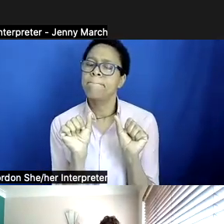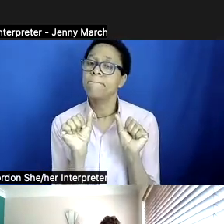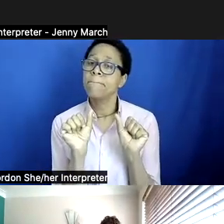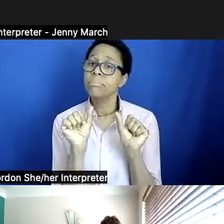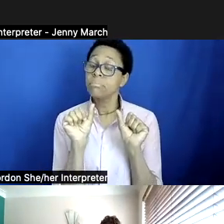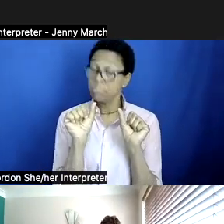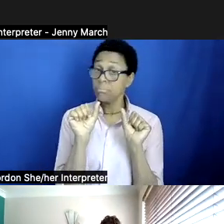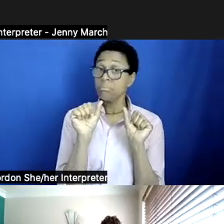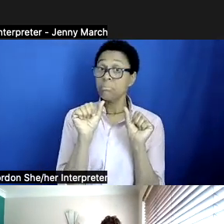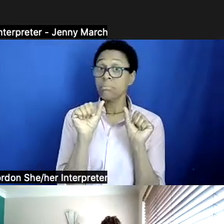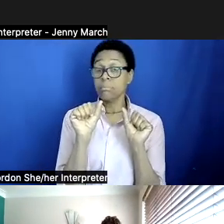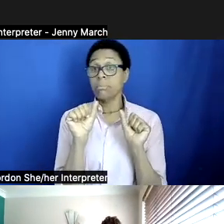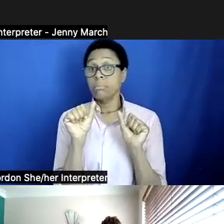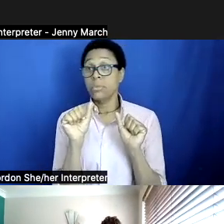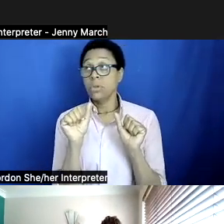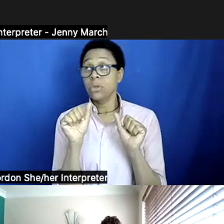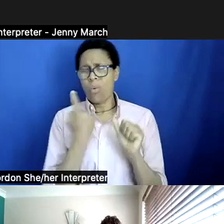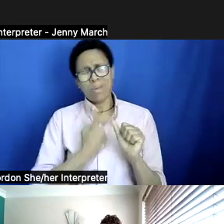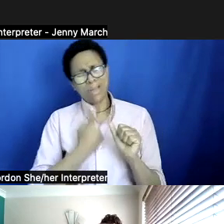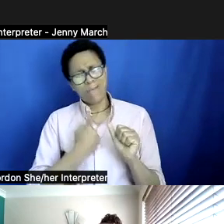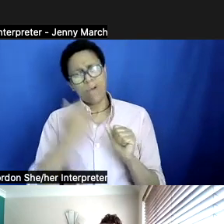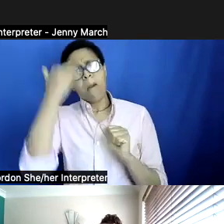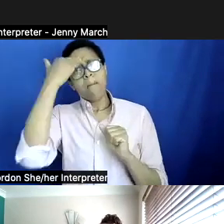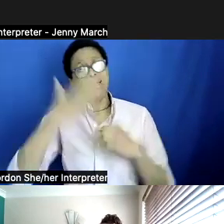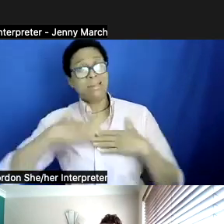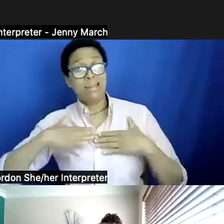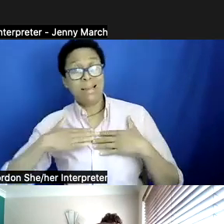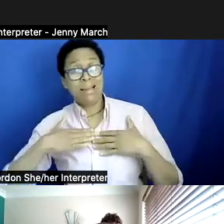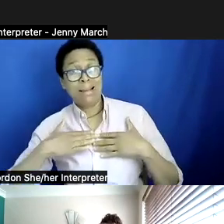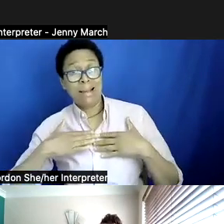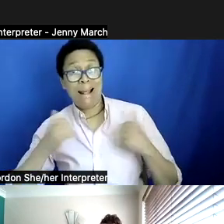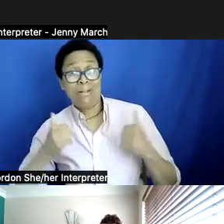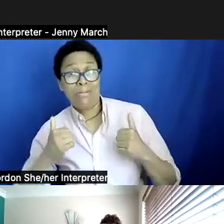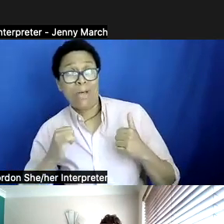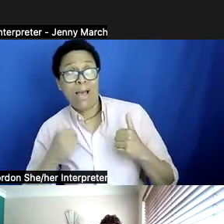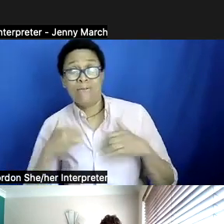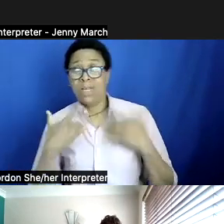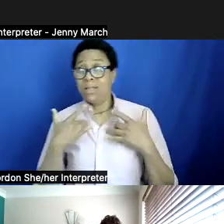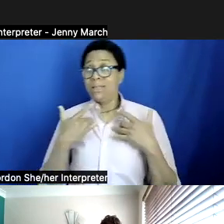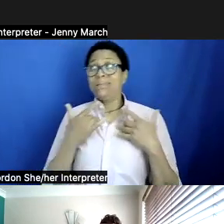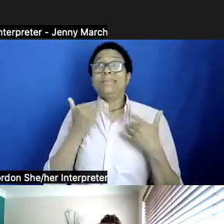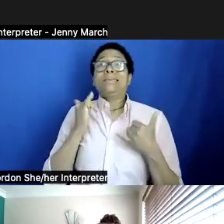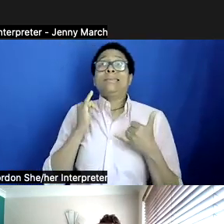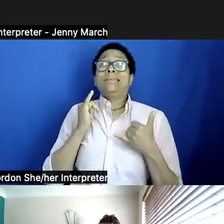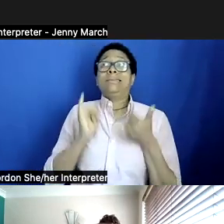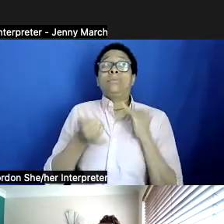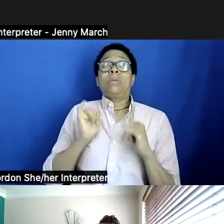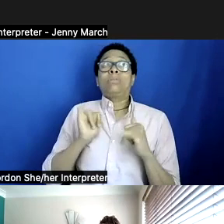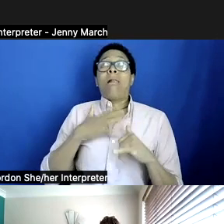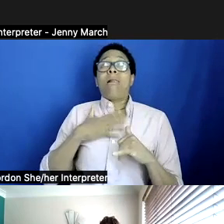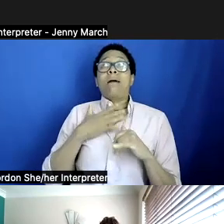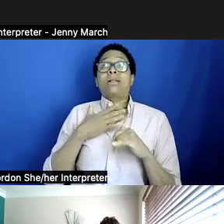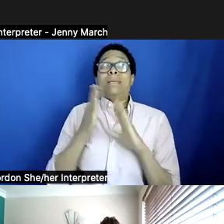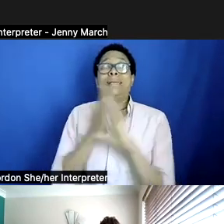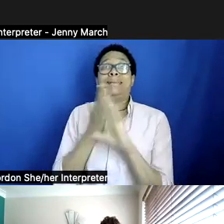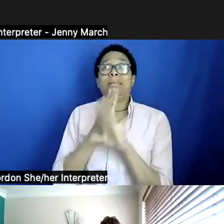person, quite a lot of the time I choose to hide because the world is really scary and overwhelming. And a lot of